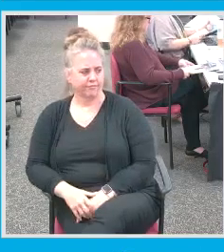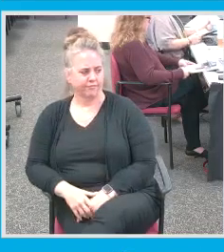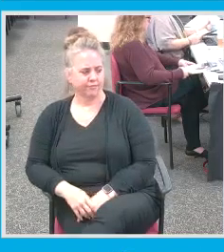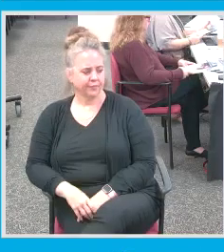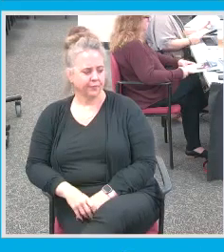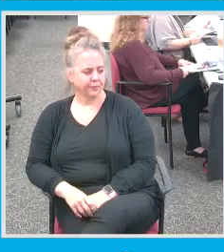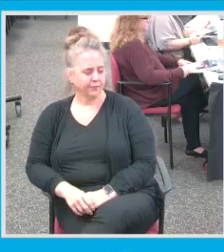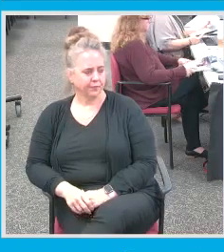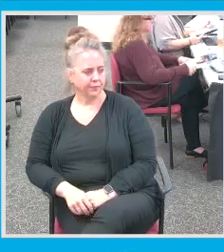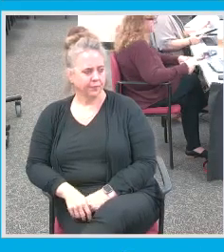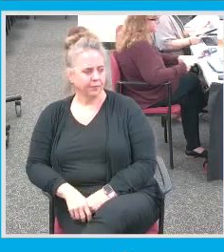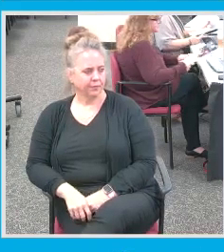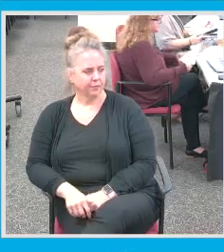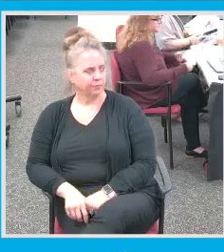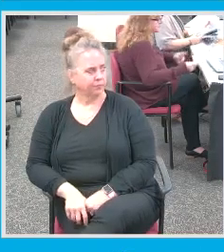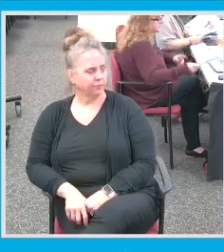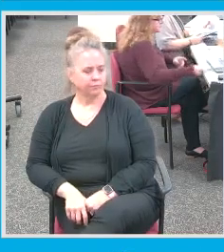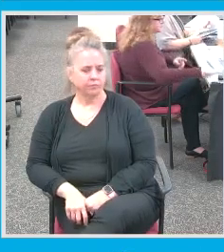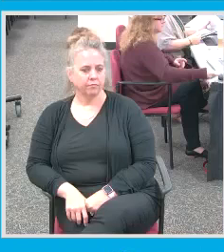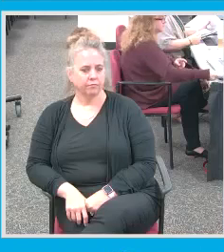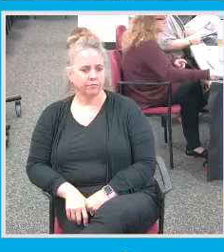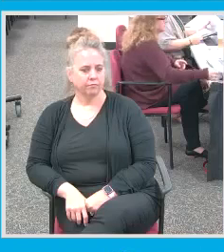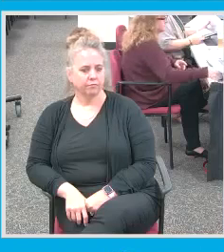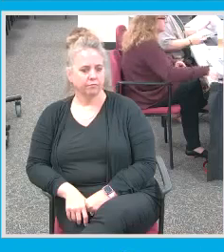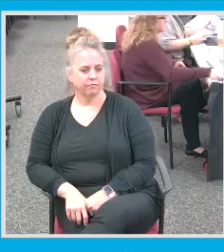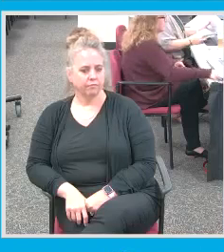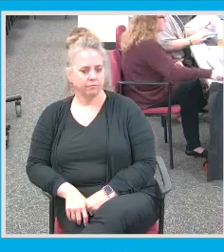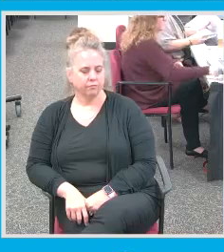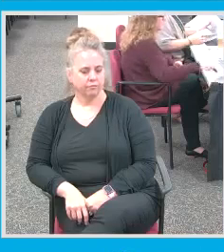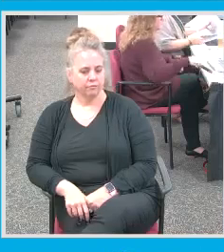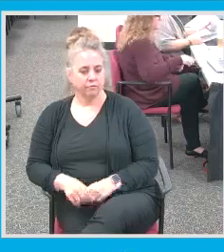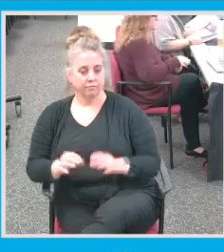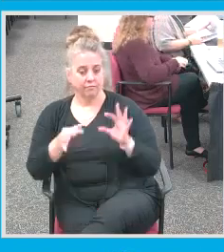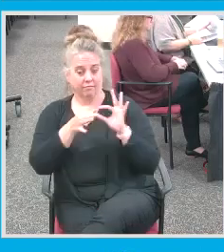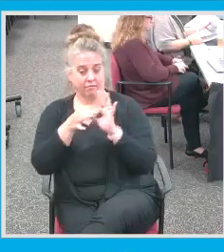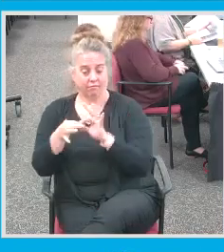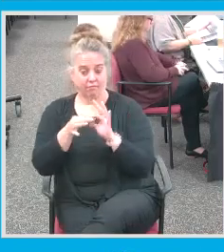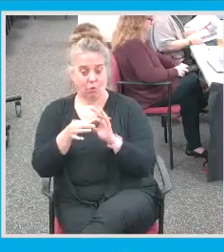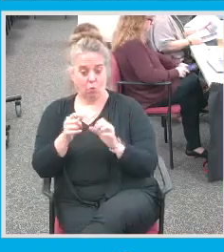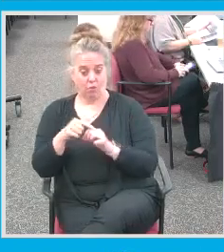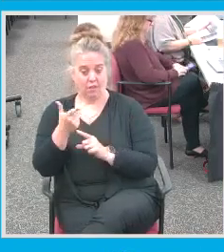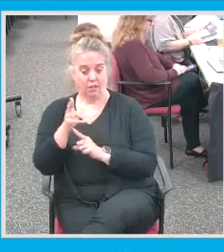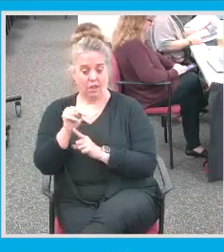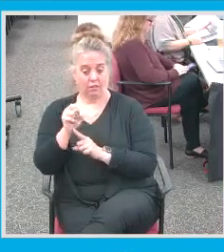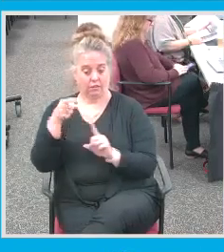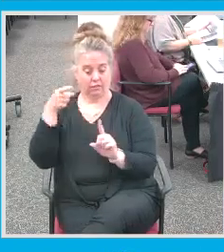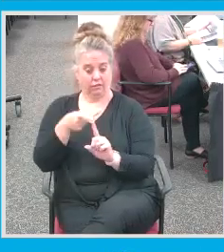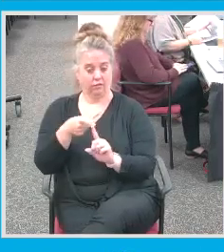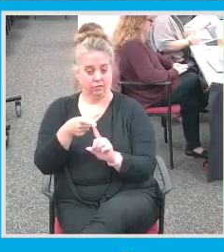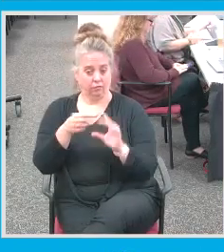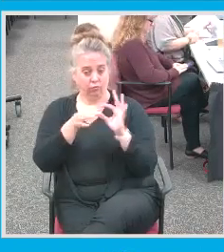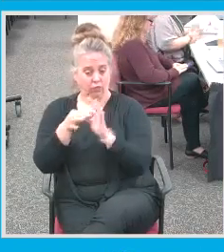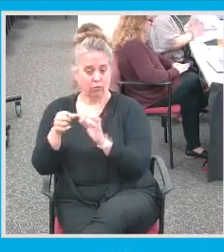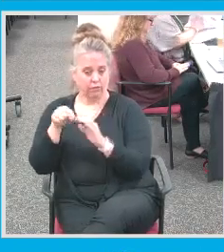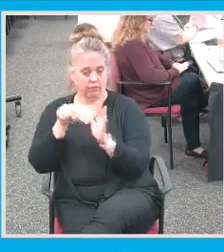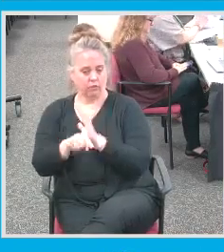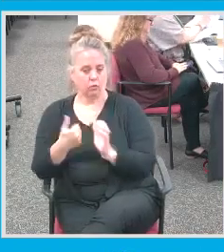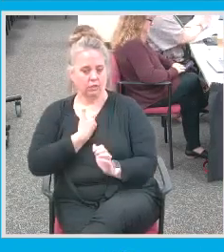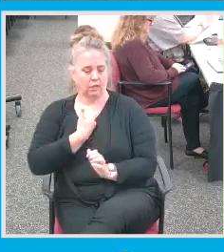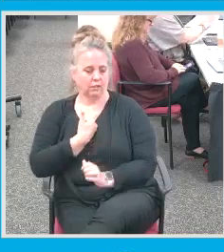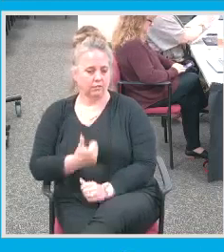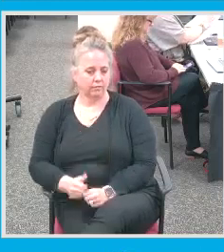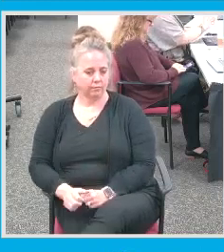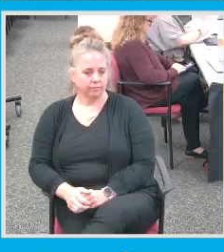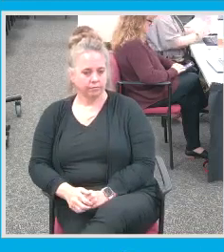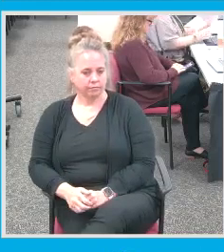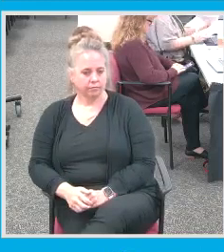So there are a few things about firearms and suicide that I would like you to know if you don't already, and I think Dr. Kelly will be able to